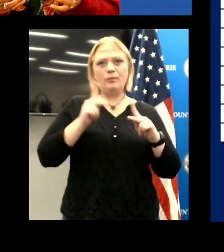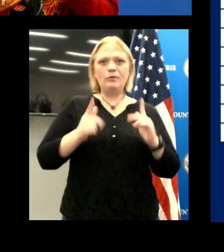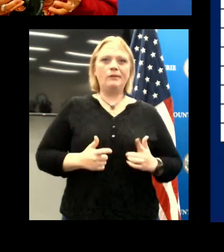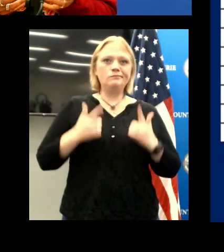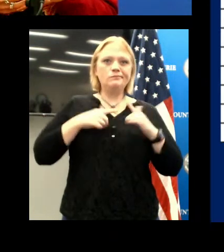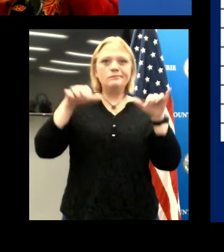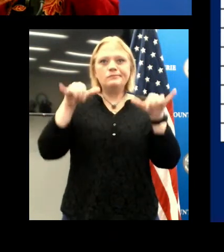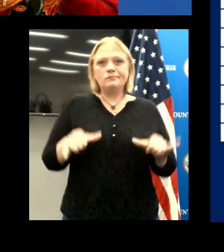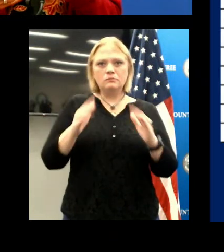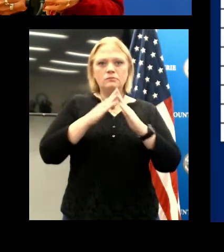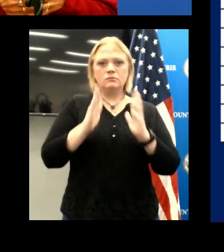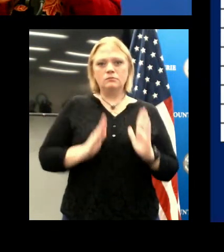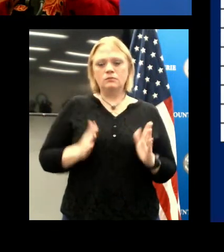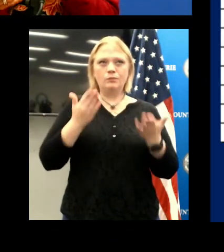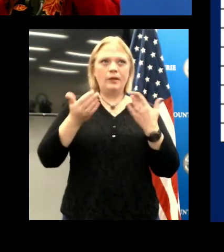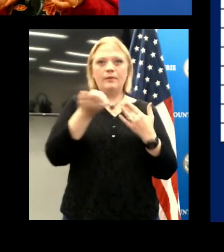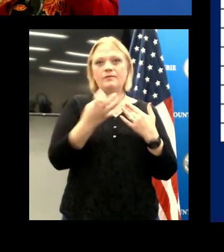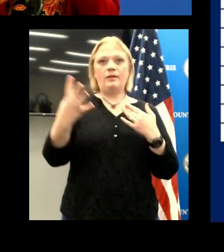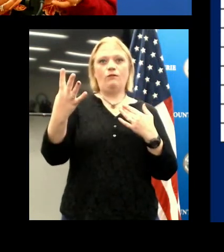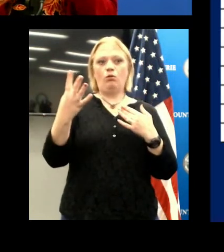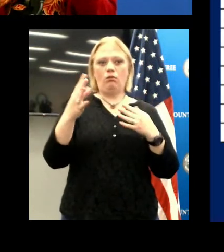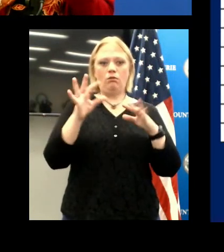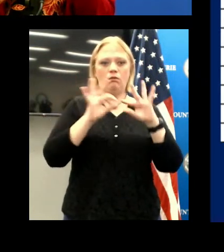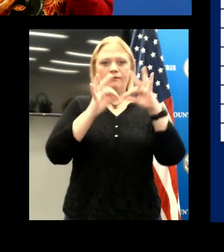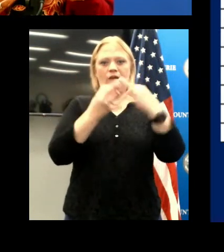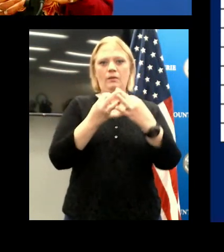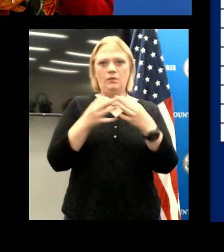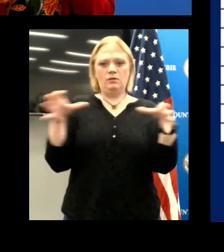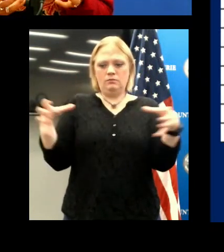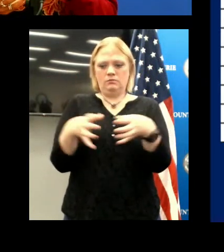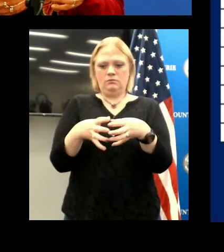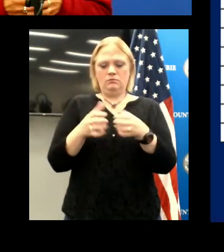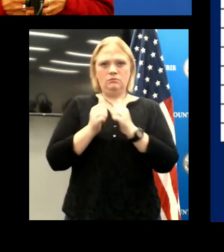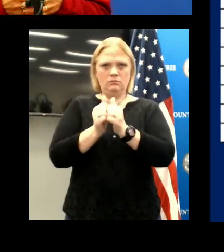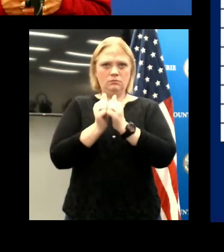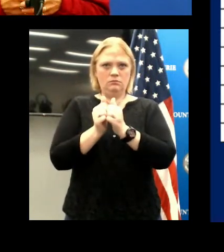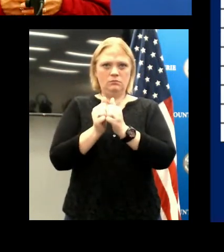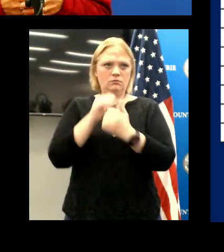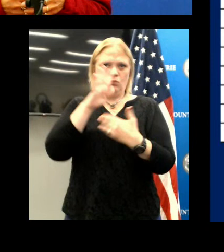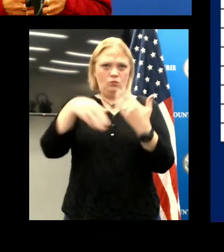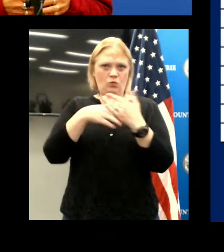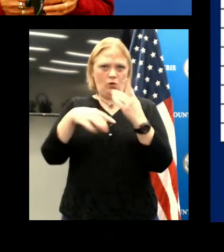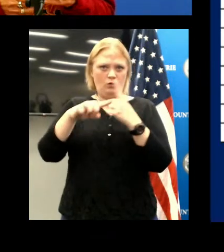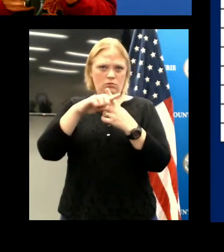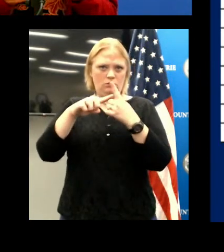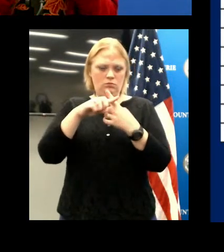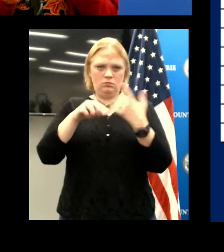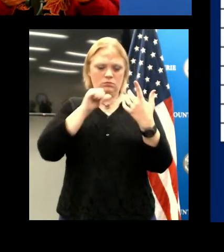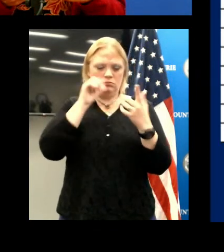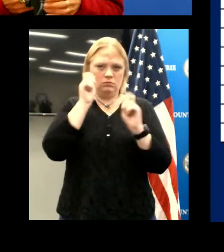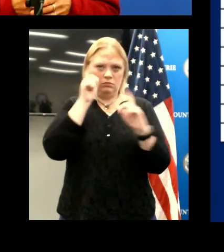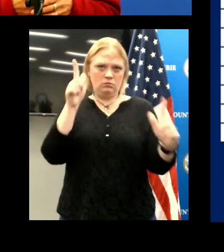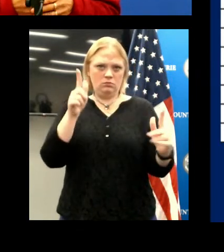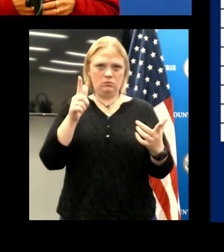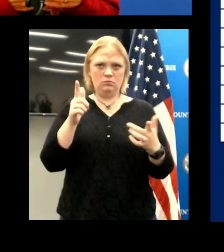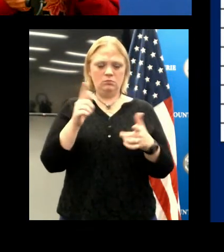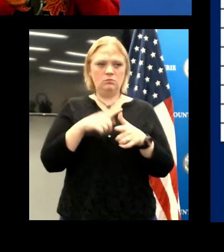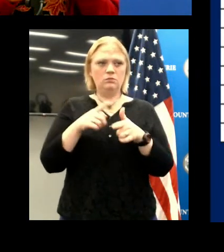several different families where everybody's testing together and they all test positive, which is not surprising. Or we're also